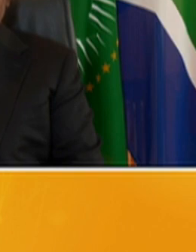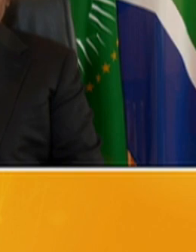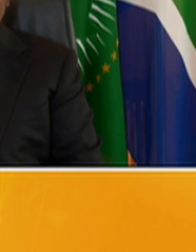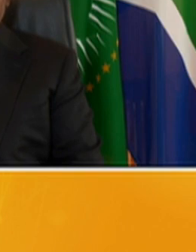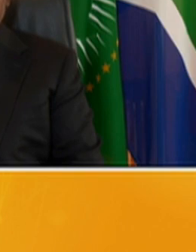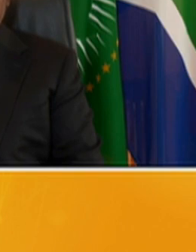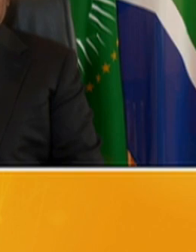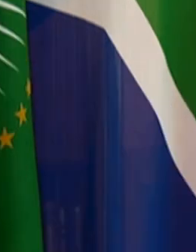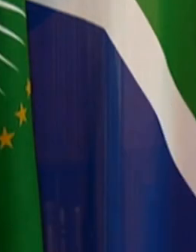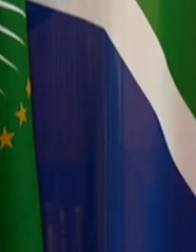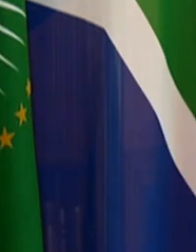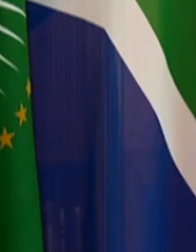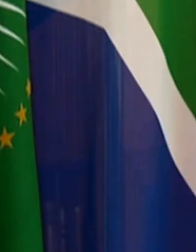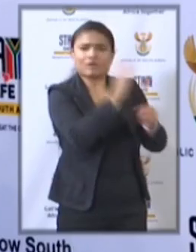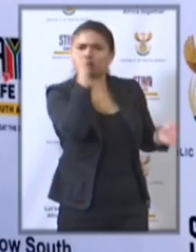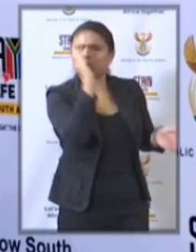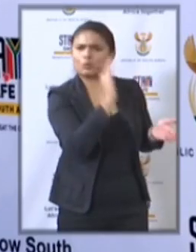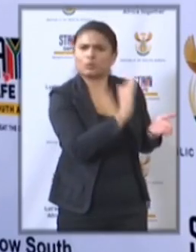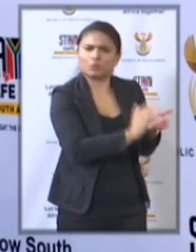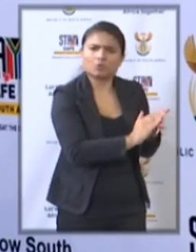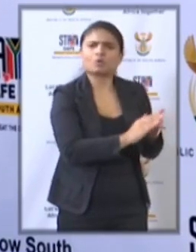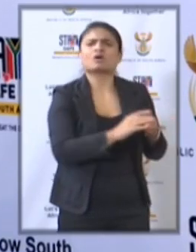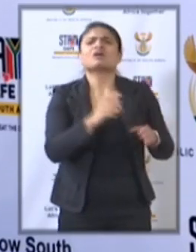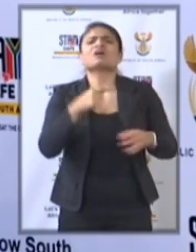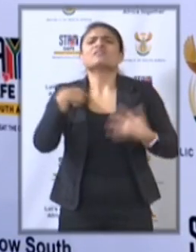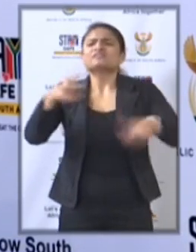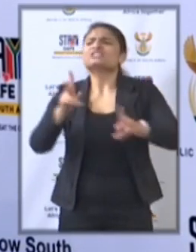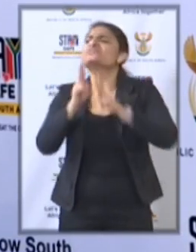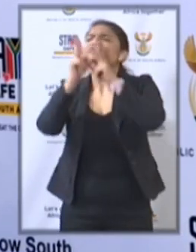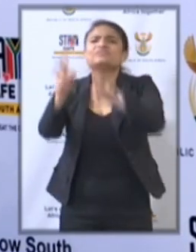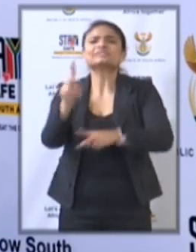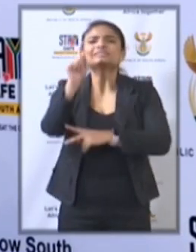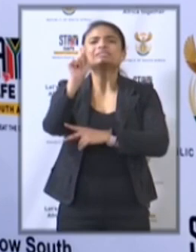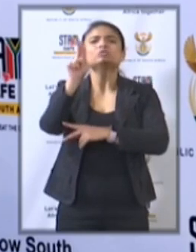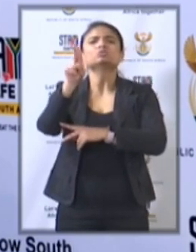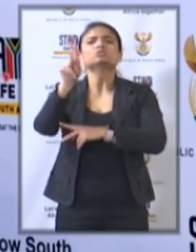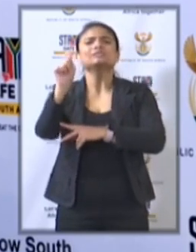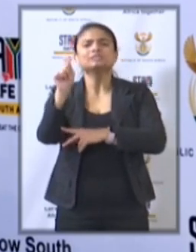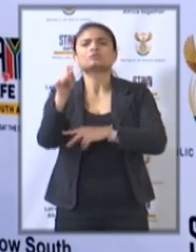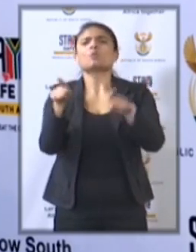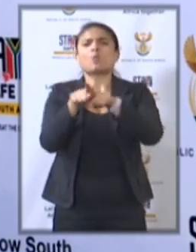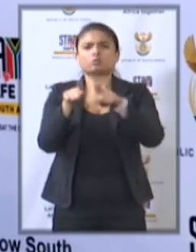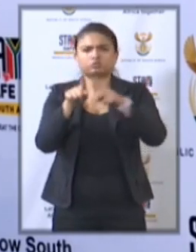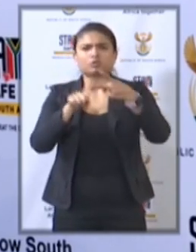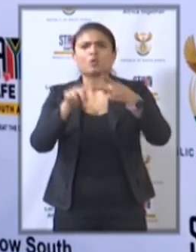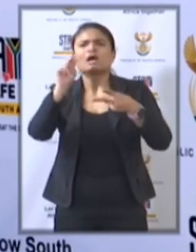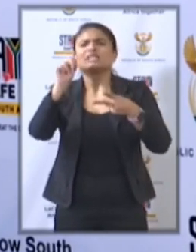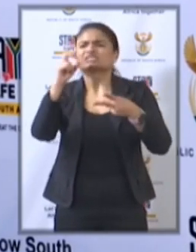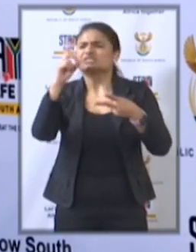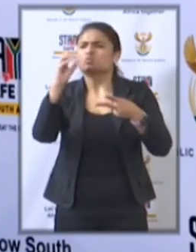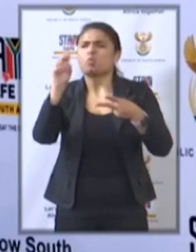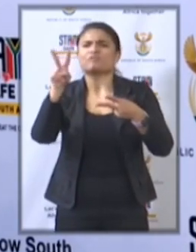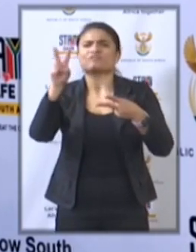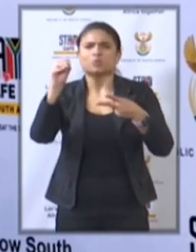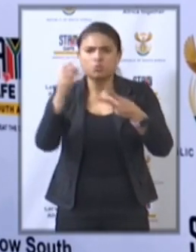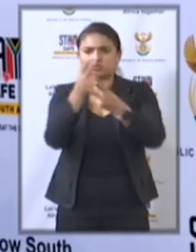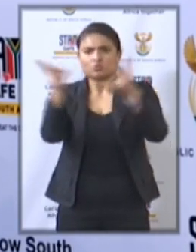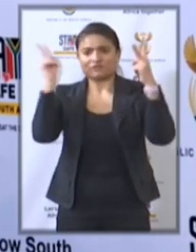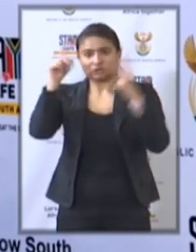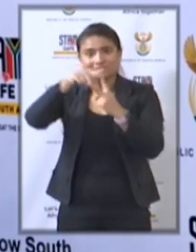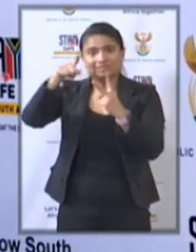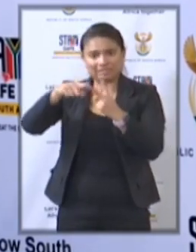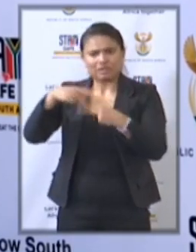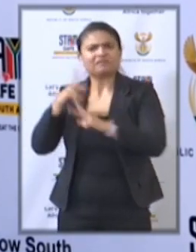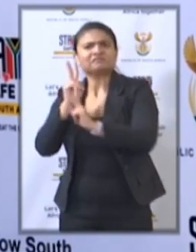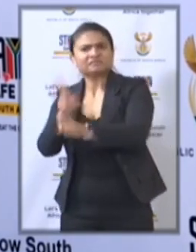that now. Existence untouched. As well as the Umgungundlovu TVET College. I must say I was highly impressed by the state